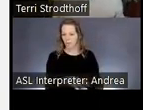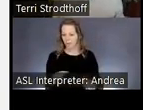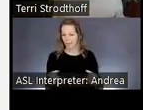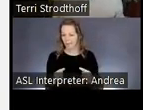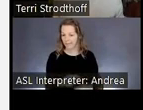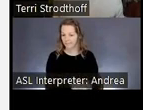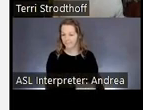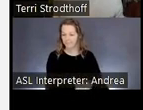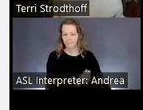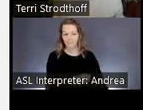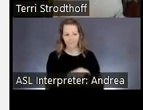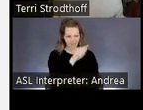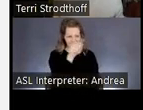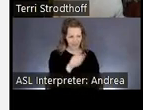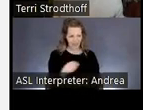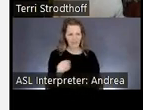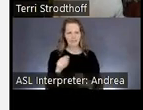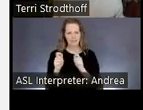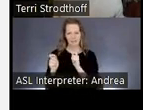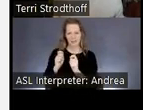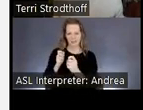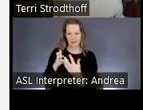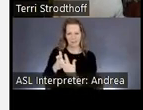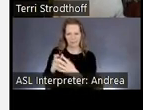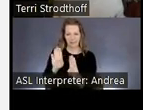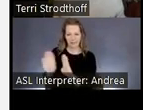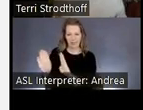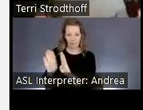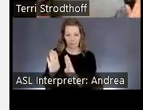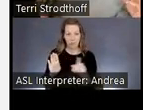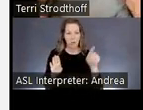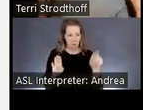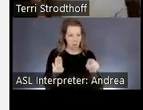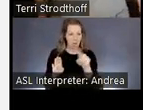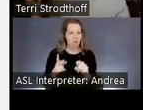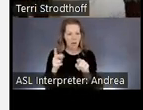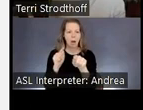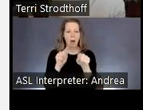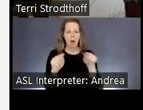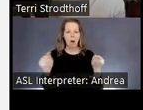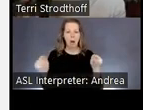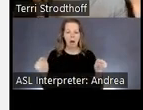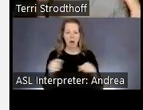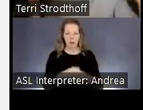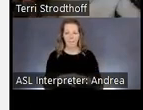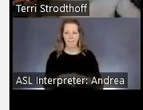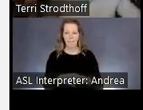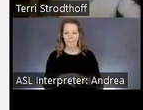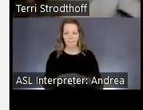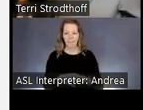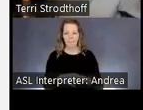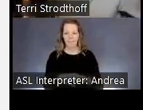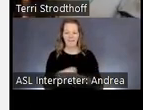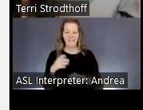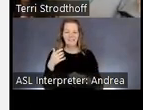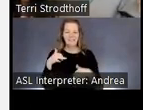know about these adaptive behaviors is that, maybe you see these in this list, is that we still have enough